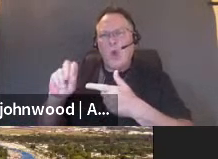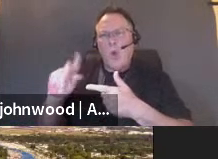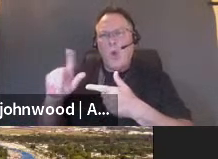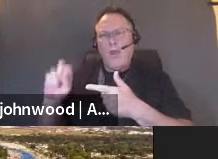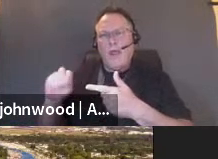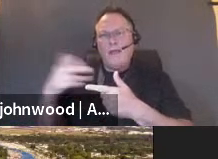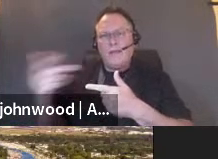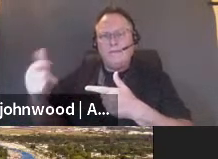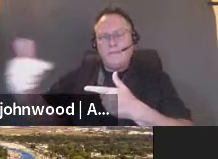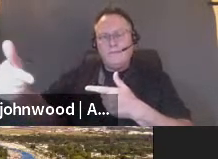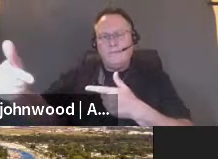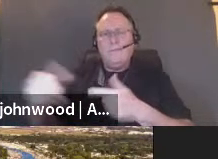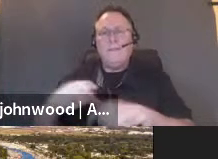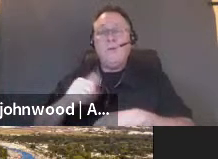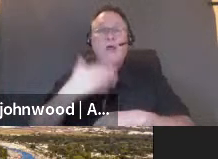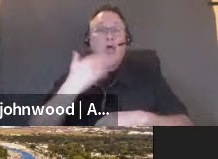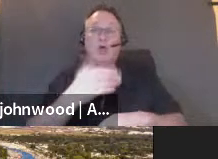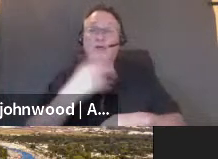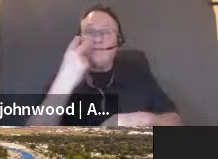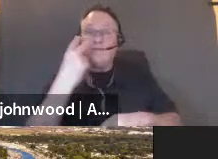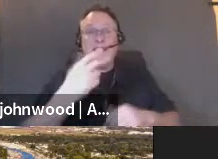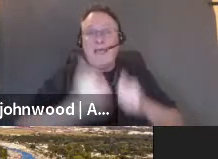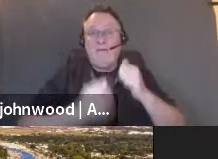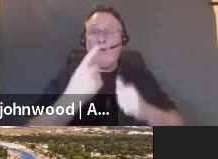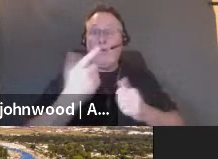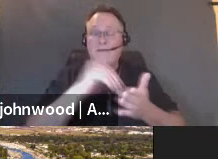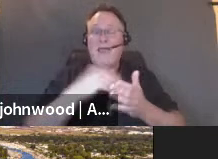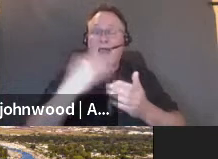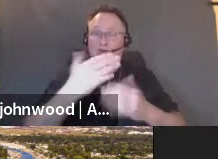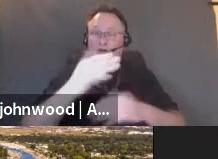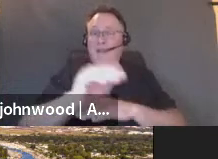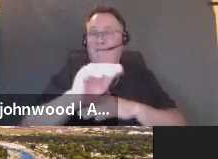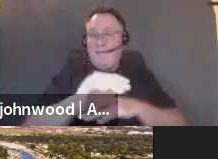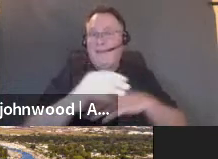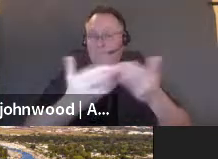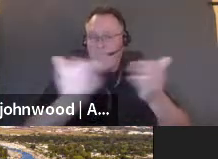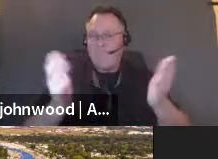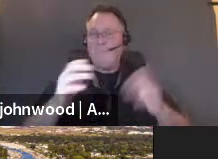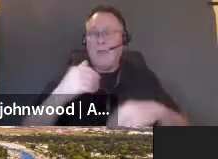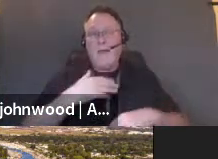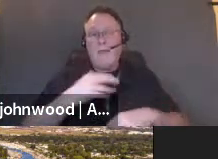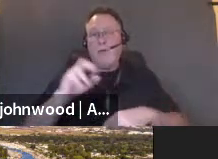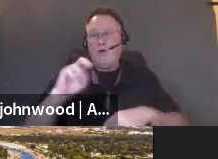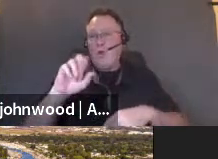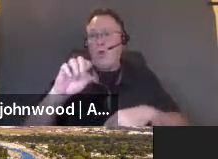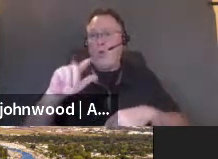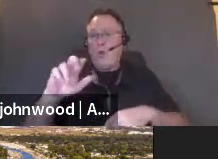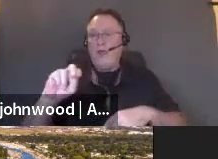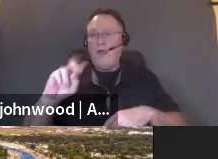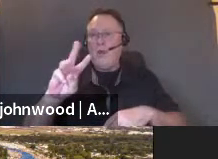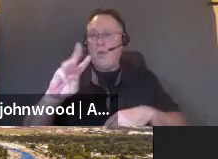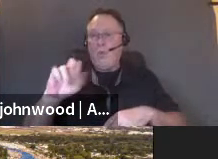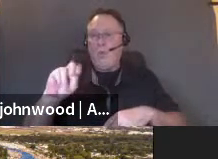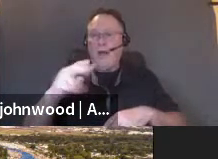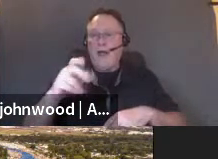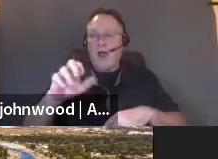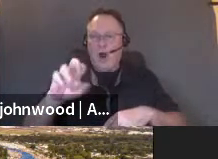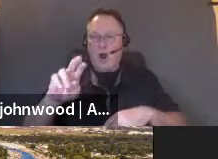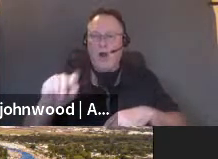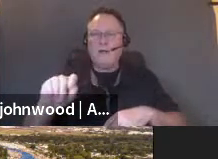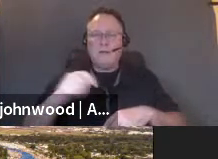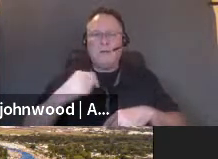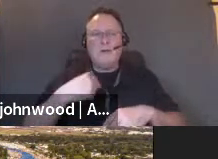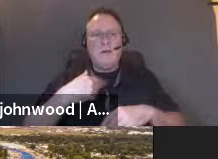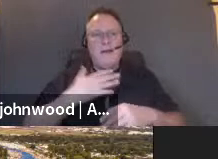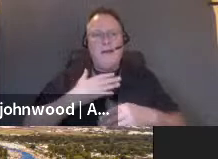Johnell. Well, good to see everybody again. Good evening. I'm Nolan Leinhardt with the IBR Urban Design team, and my